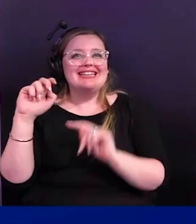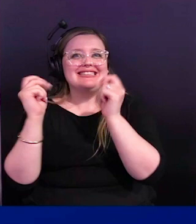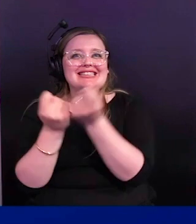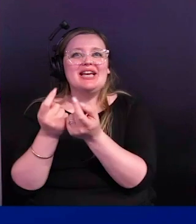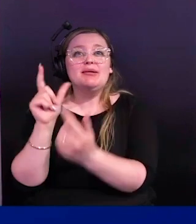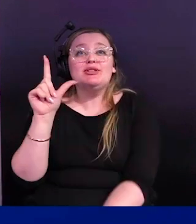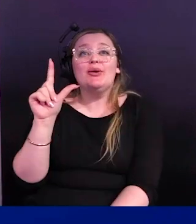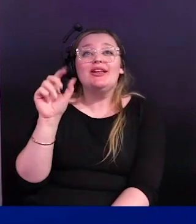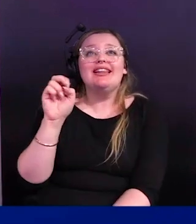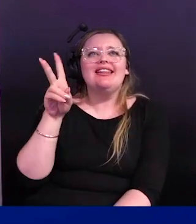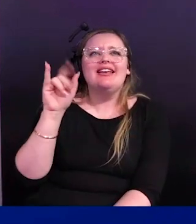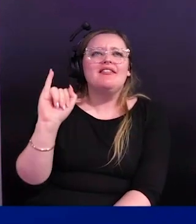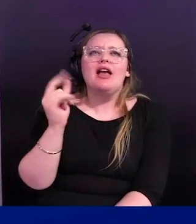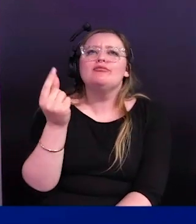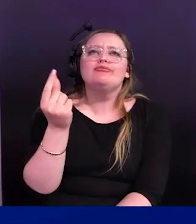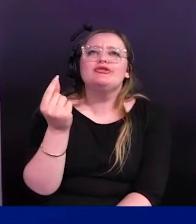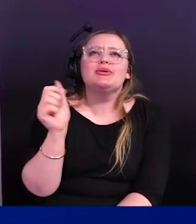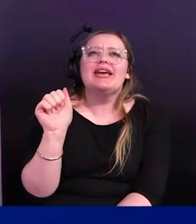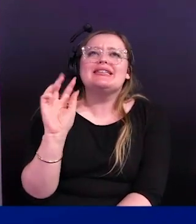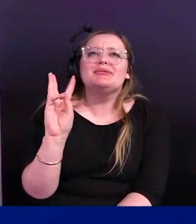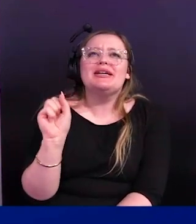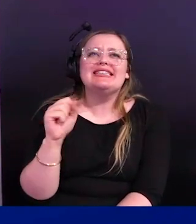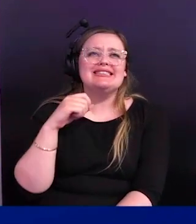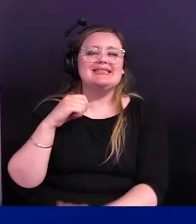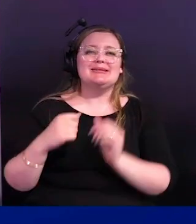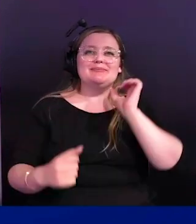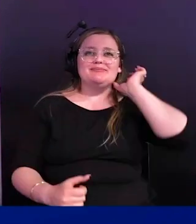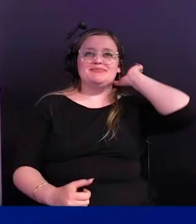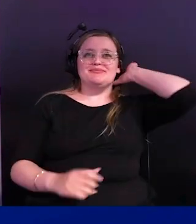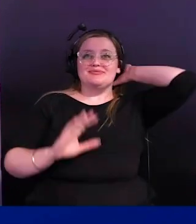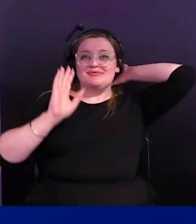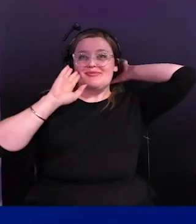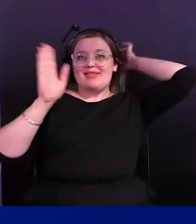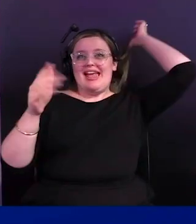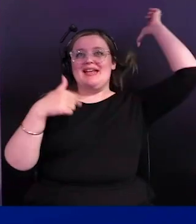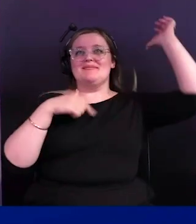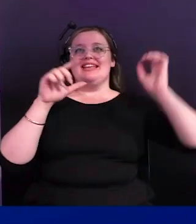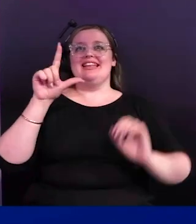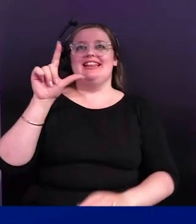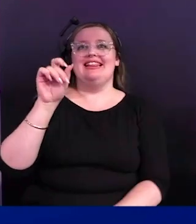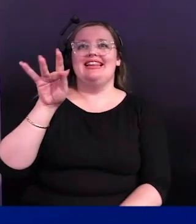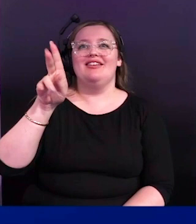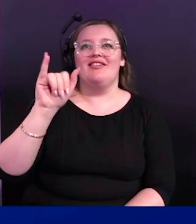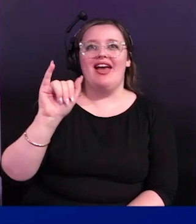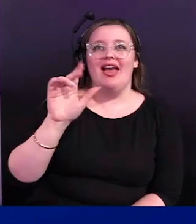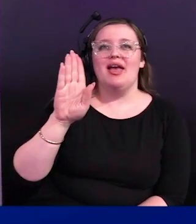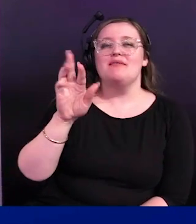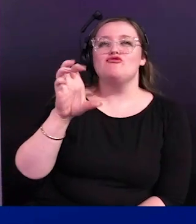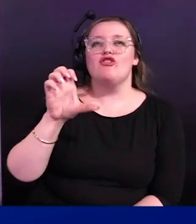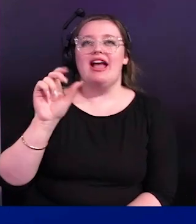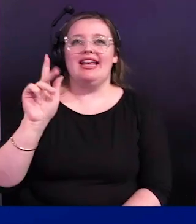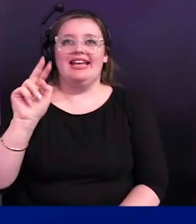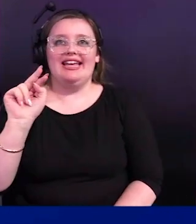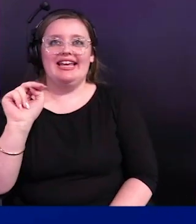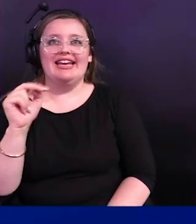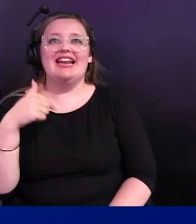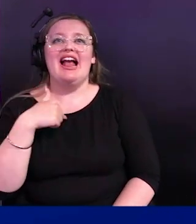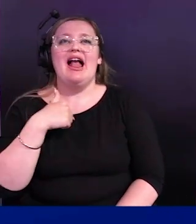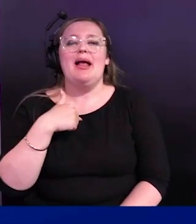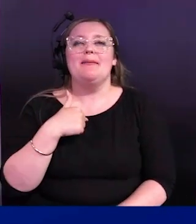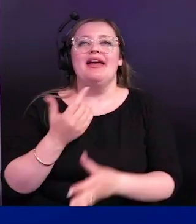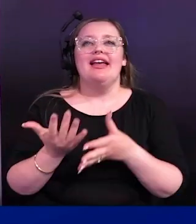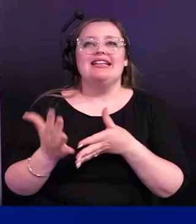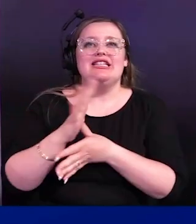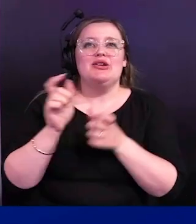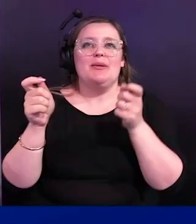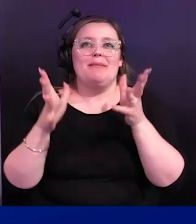do at AWS? Hey, so my name is Levi Bracken. I'm a senior manager software development for the AWS CloudTrail team. I really